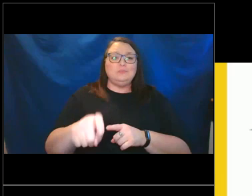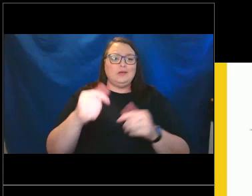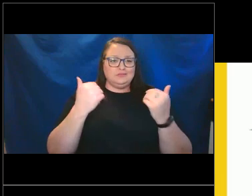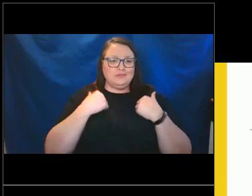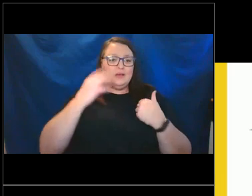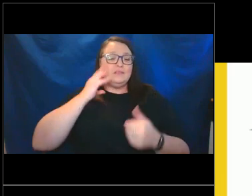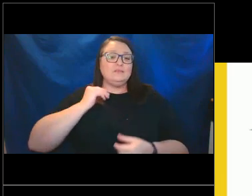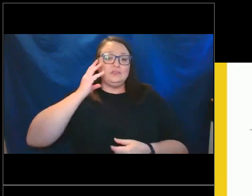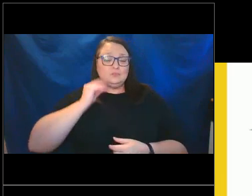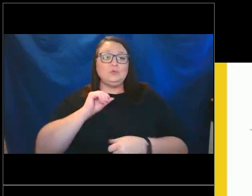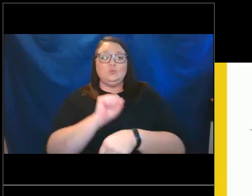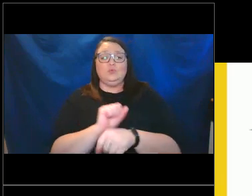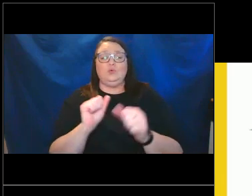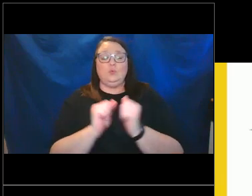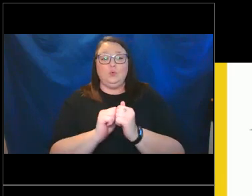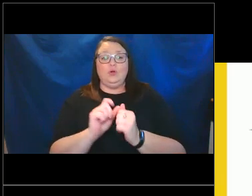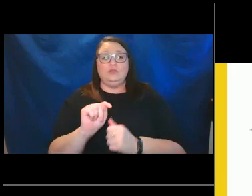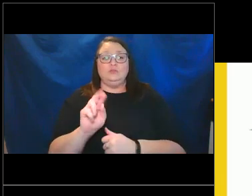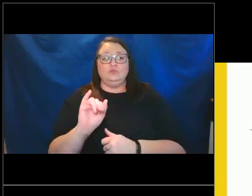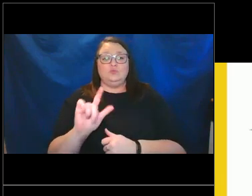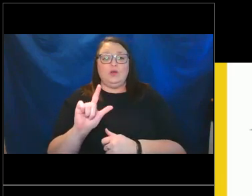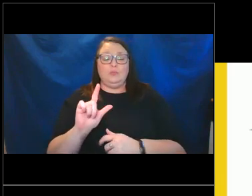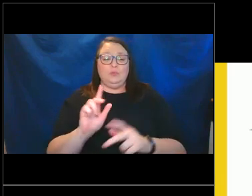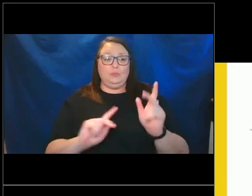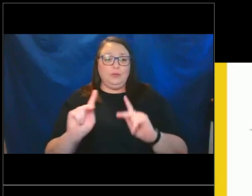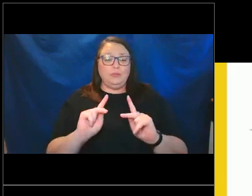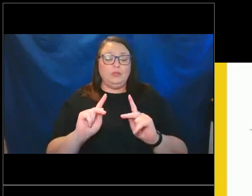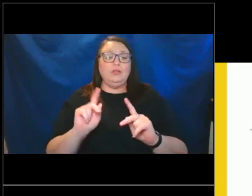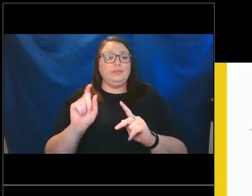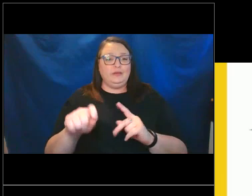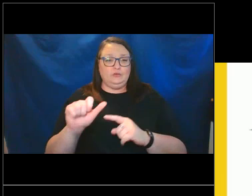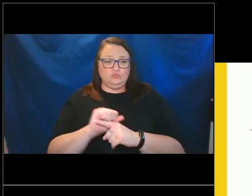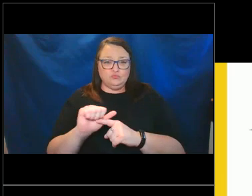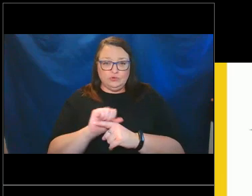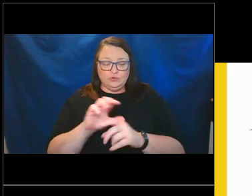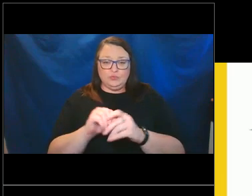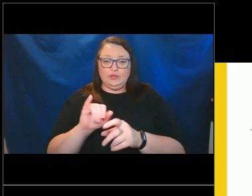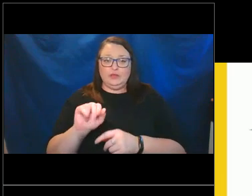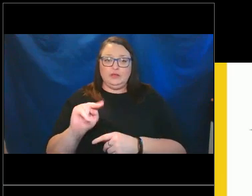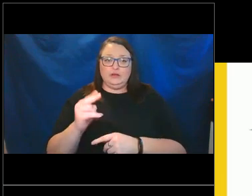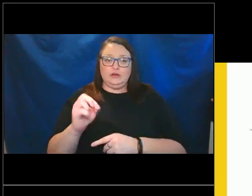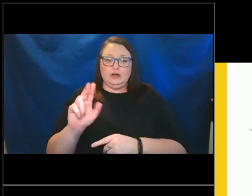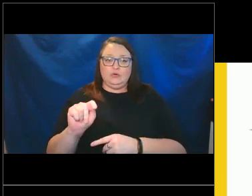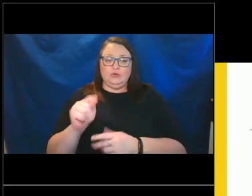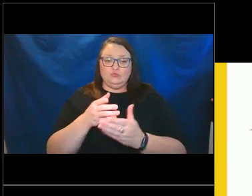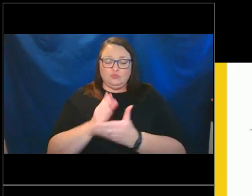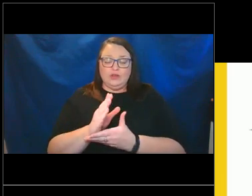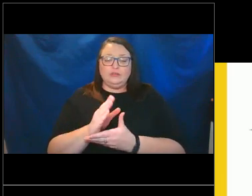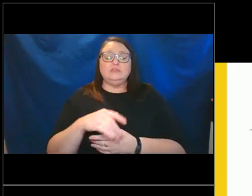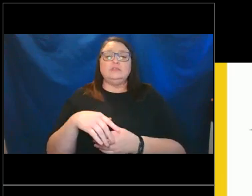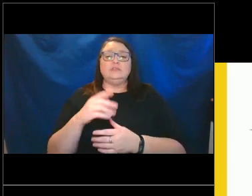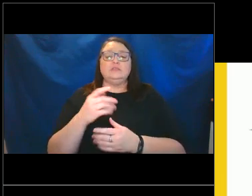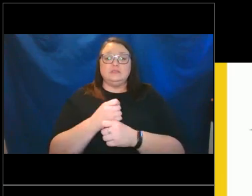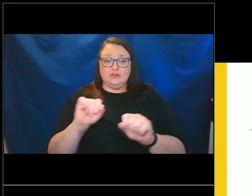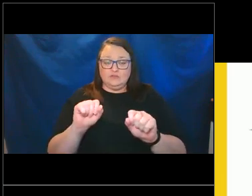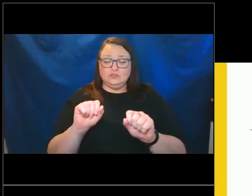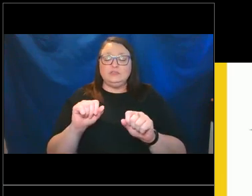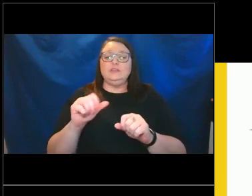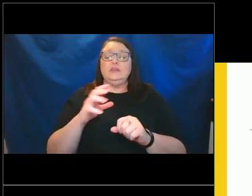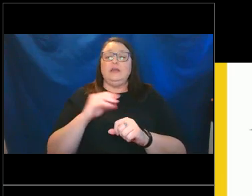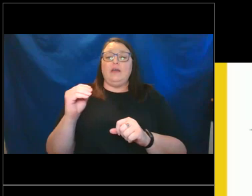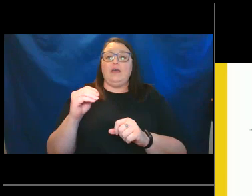experiences working with tribal people and entities. They need training in inherent rights, sovereignty, and tribal history so that they can understand the